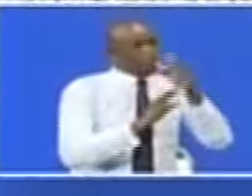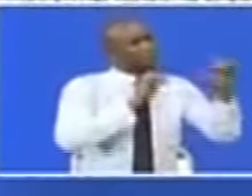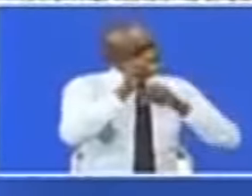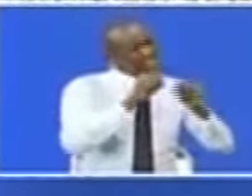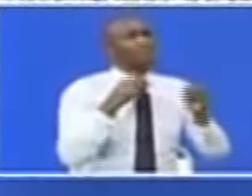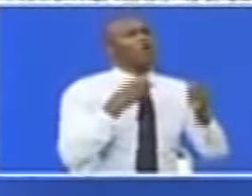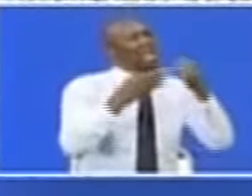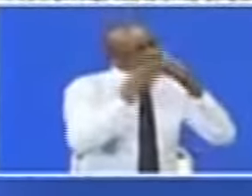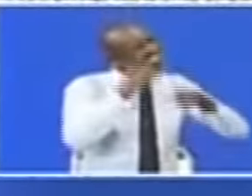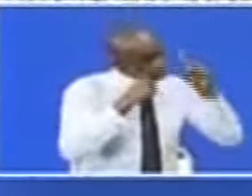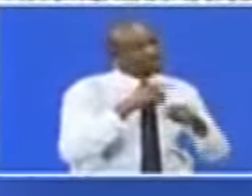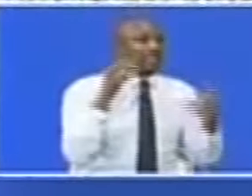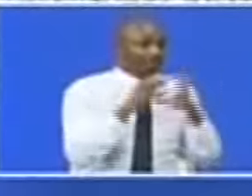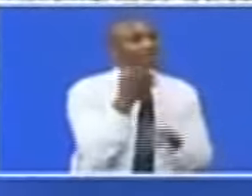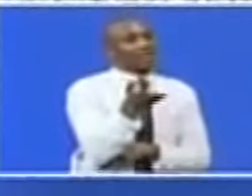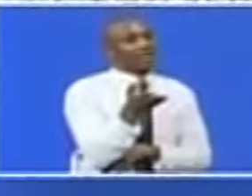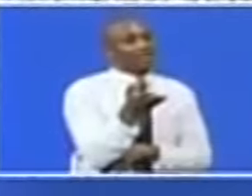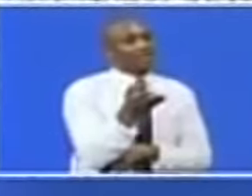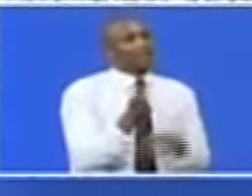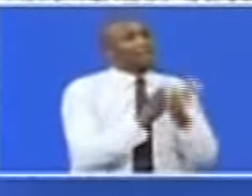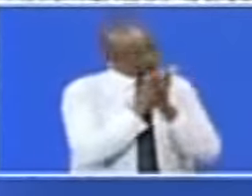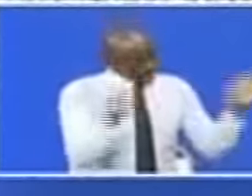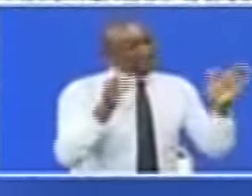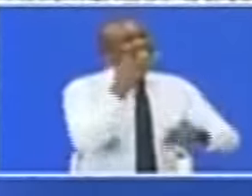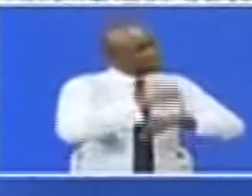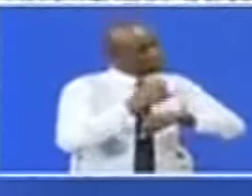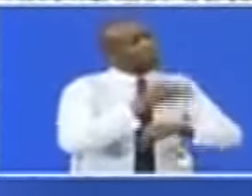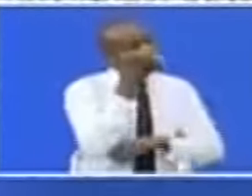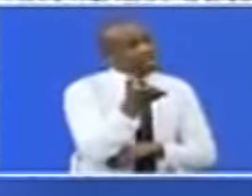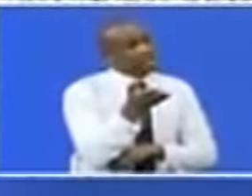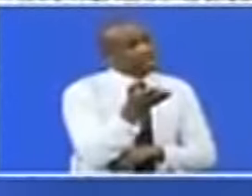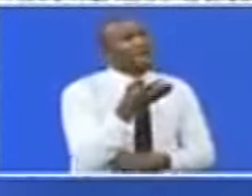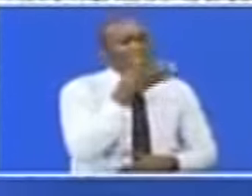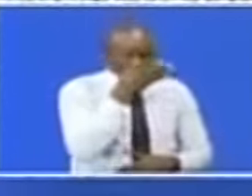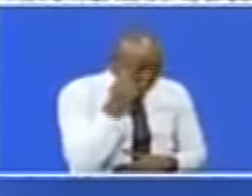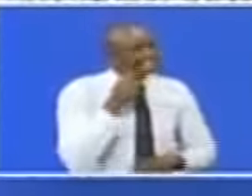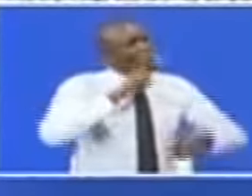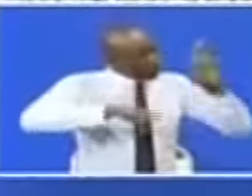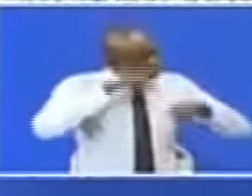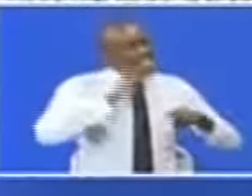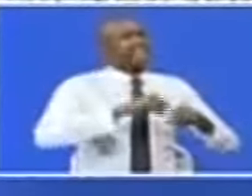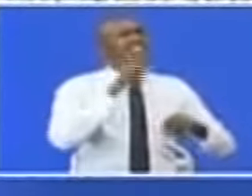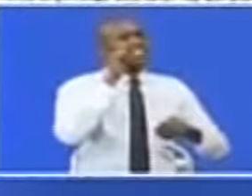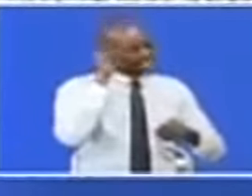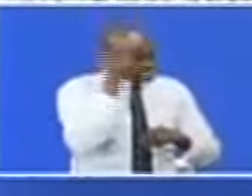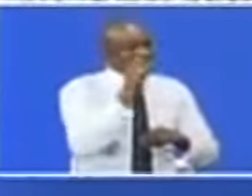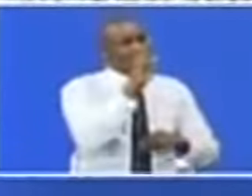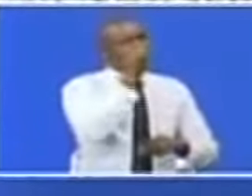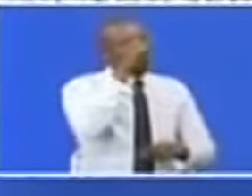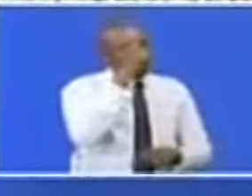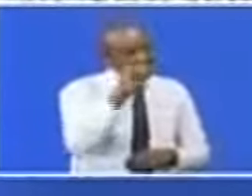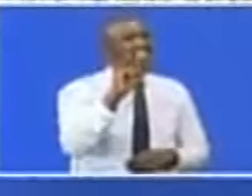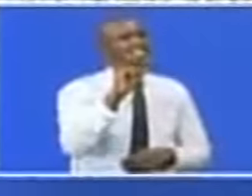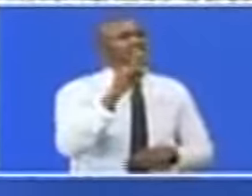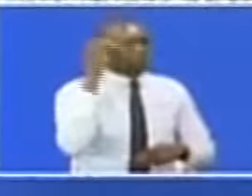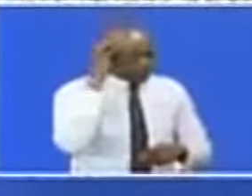almost 8 years. In a public institution, the best hotel school in the country, Kenya Utalii College, at top management